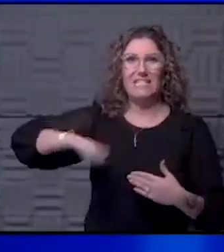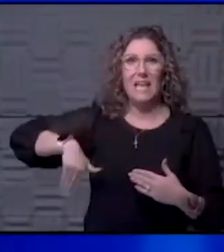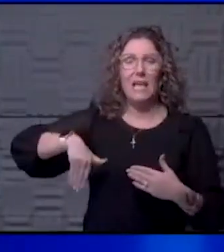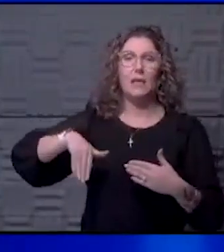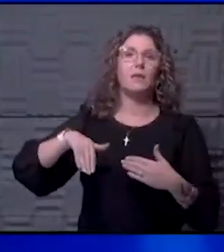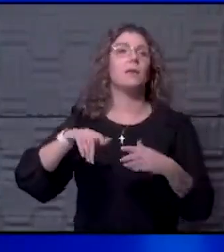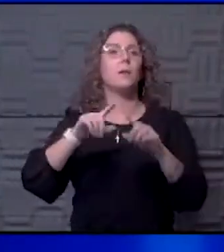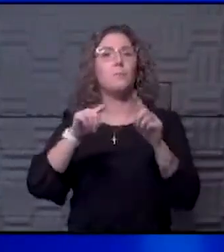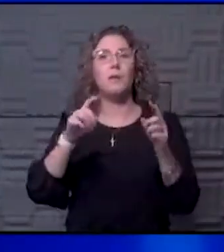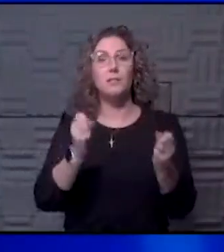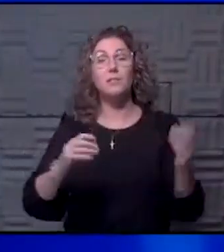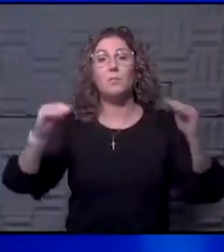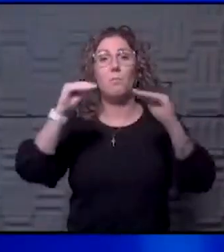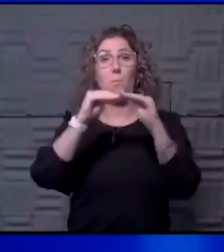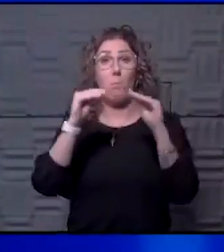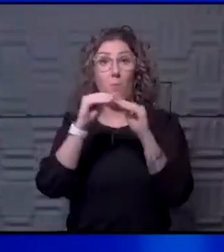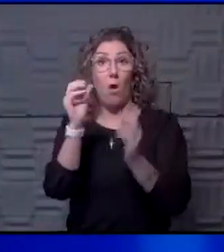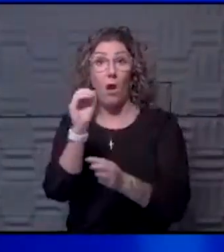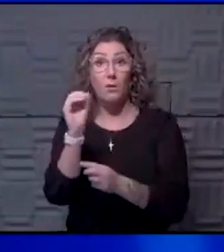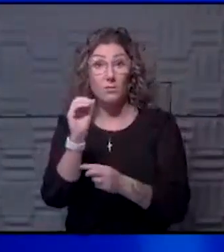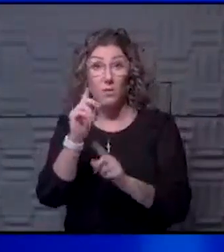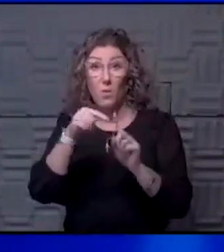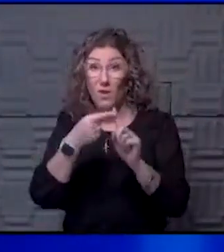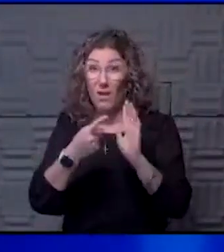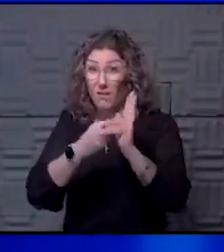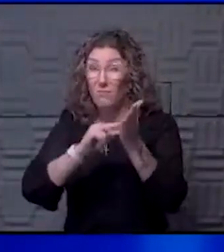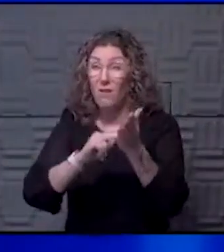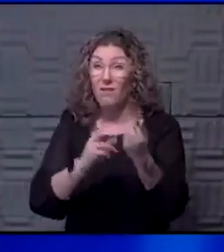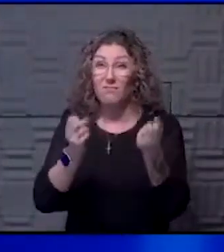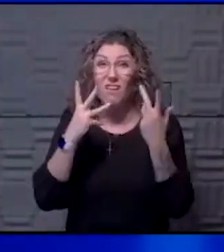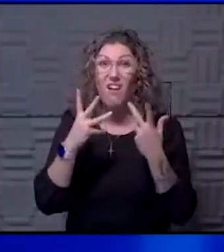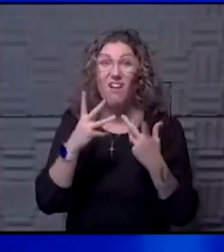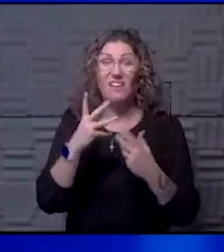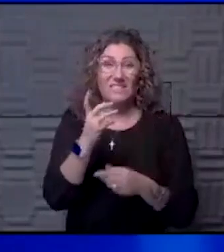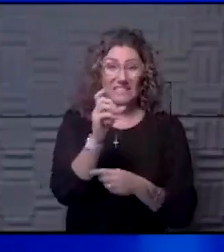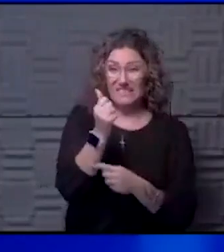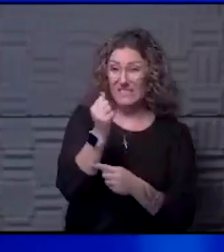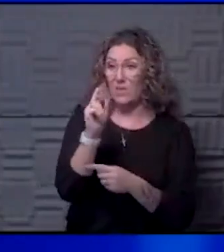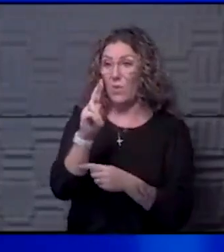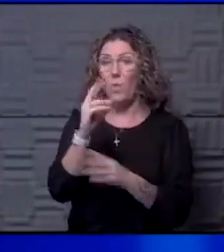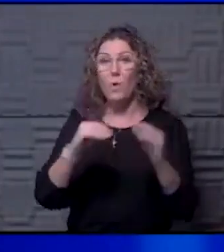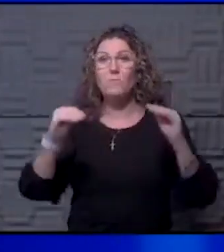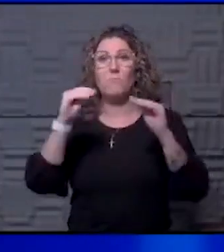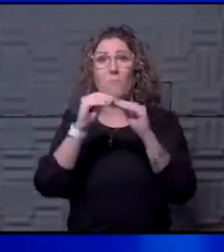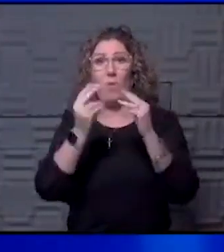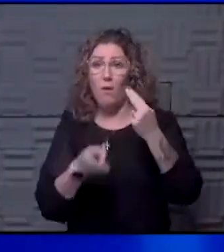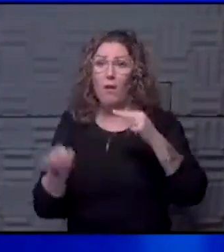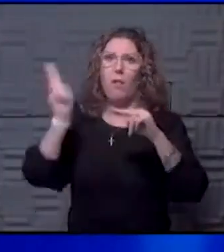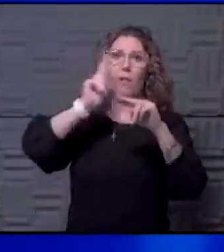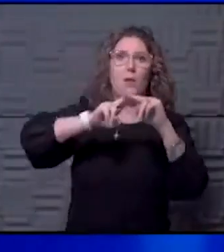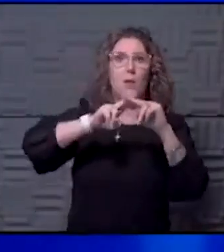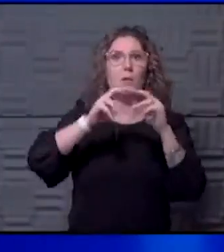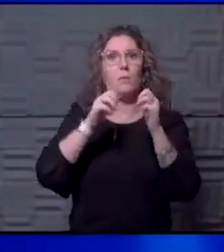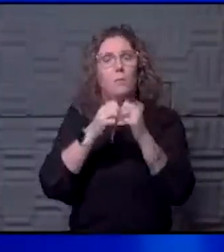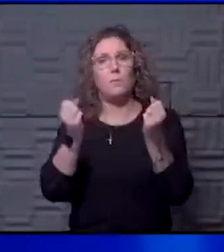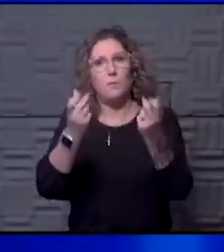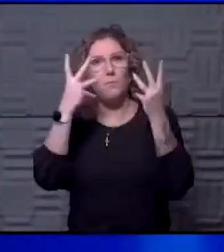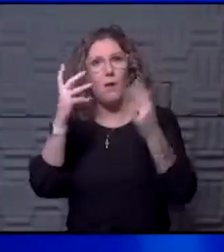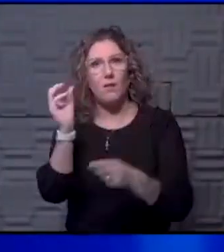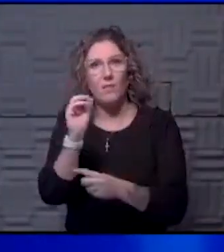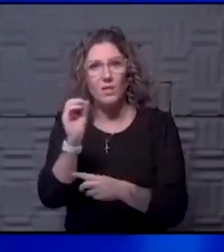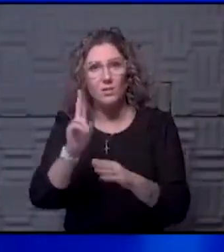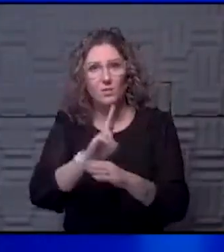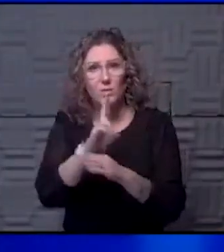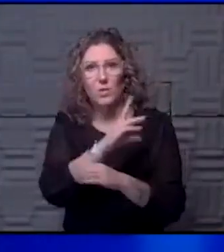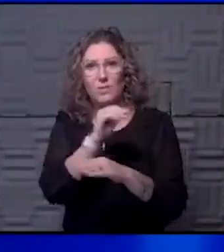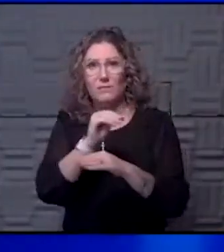lot more oxygen, and when I say a lot, I mean factors of 10 or more, increase in the amount of oxygen that we use and